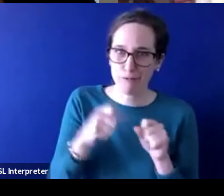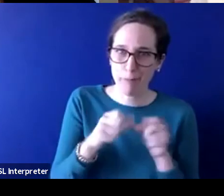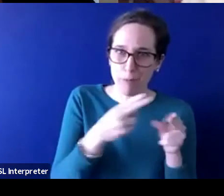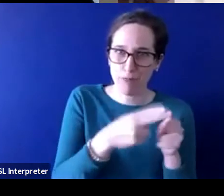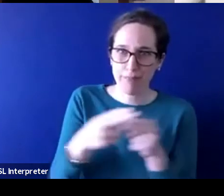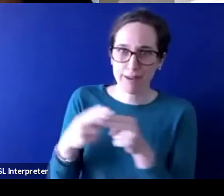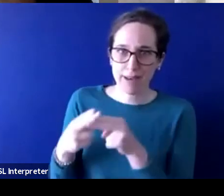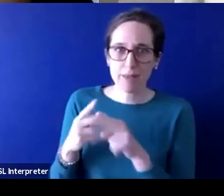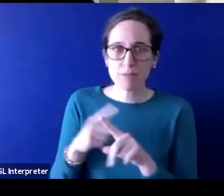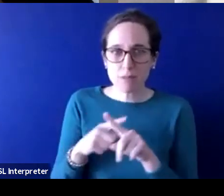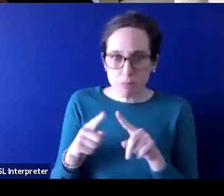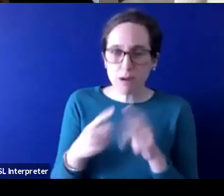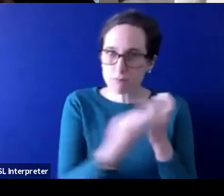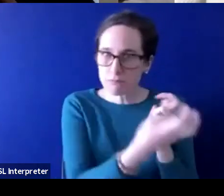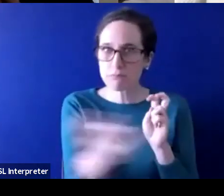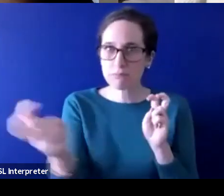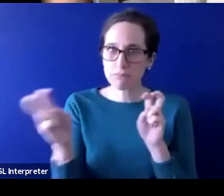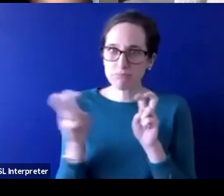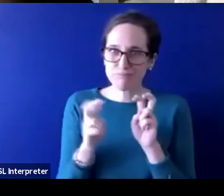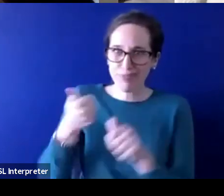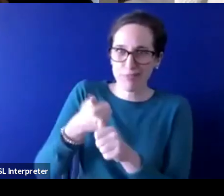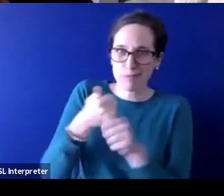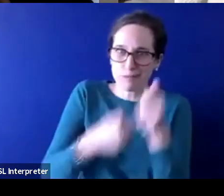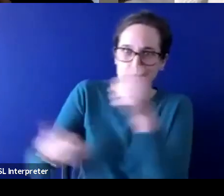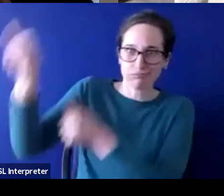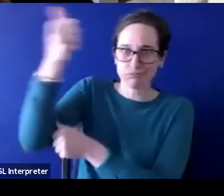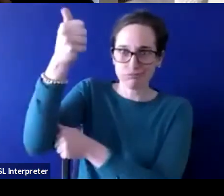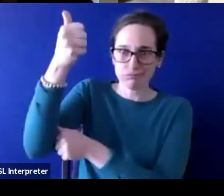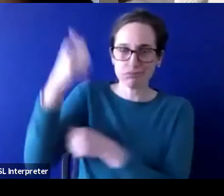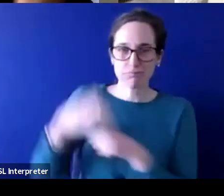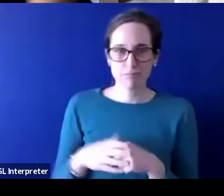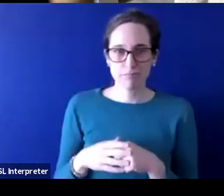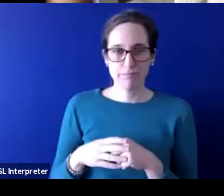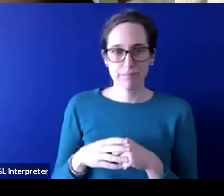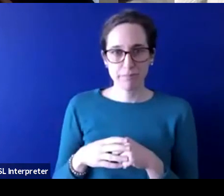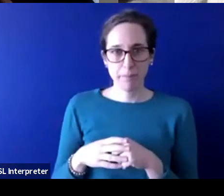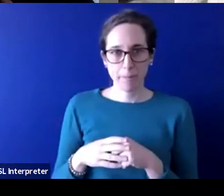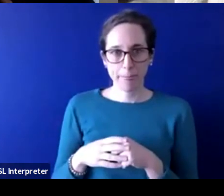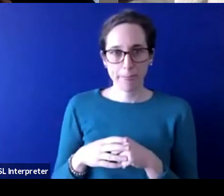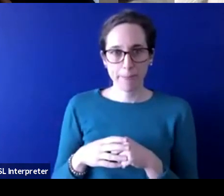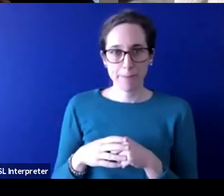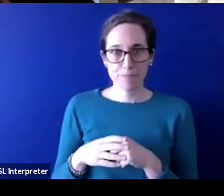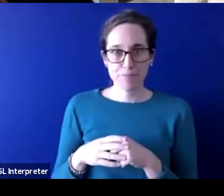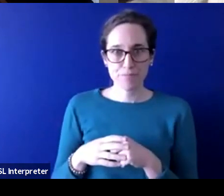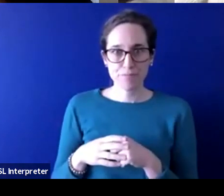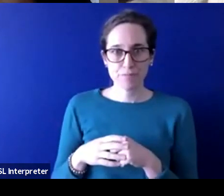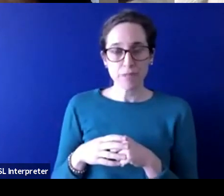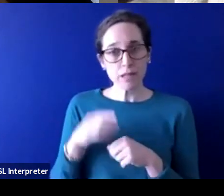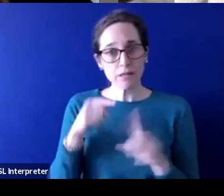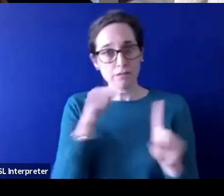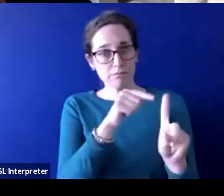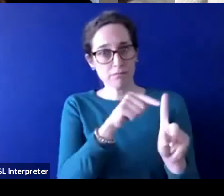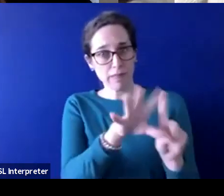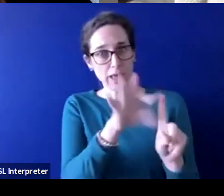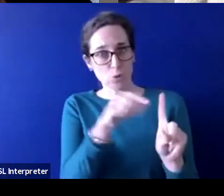that are of power, of top, you know, top heads, they said that, of course, he was someone that was worthy and he was